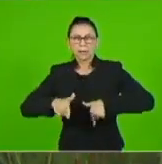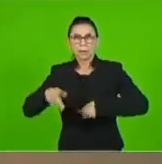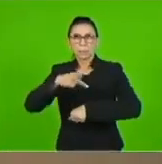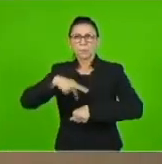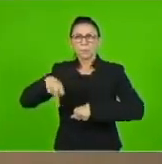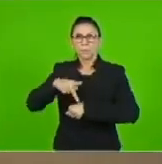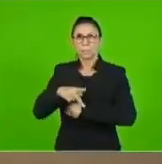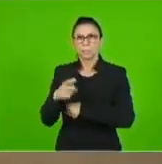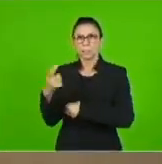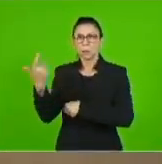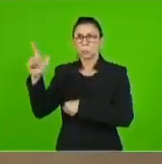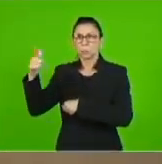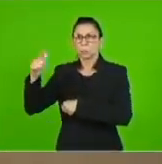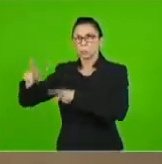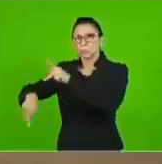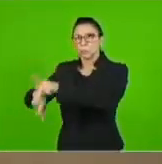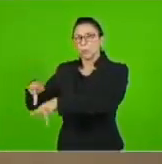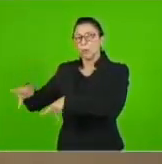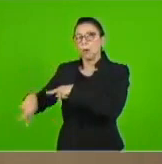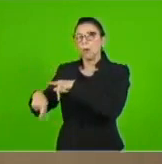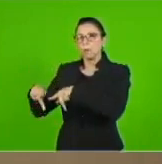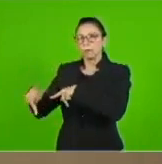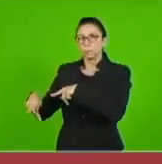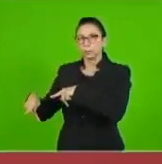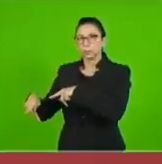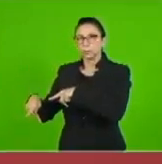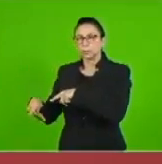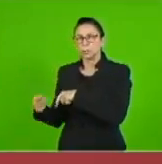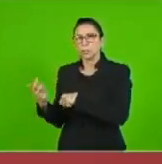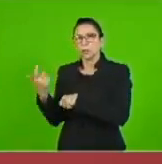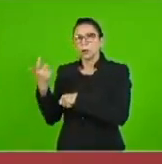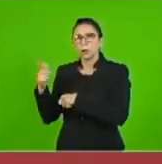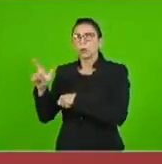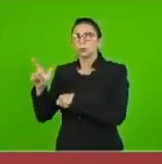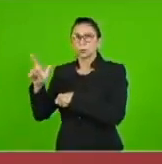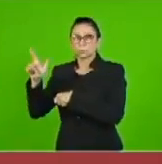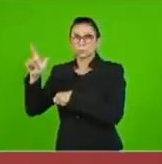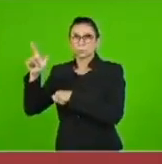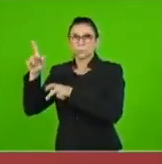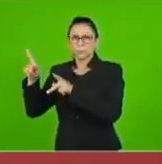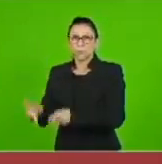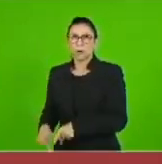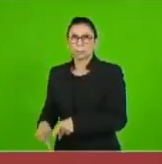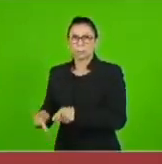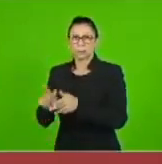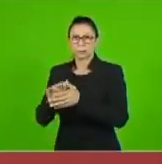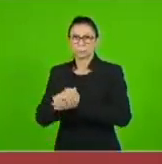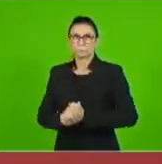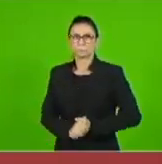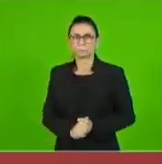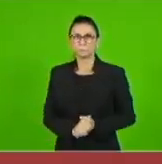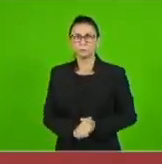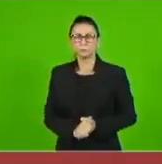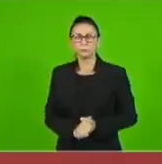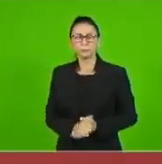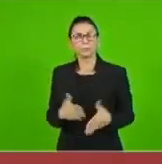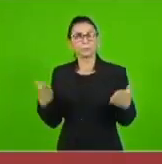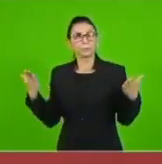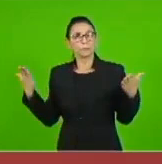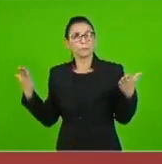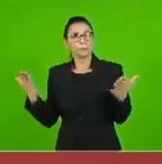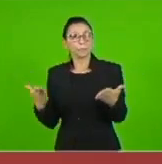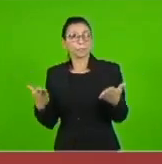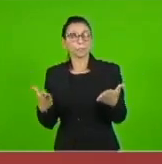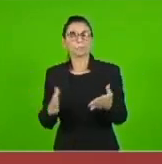Israel, and the remaining nations, classified as Gentiles. for the Church of Christ in our